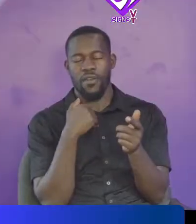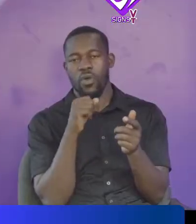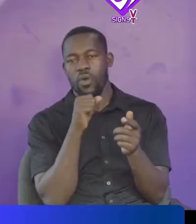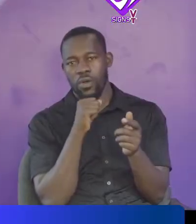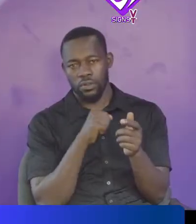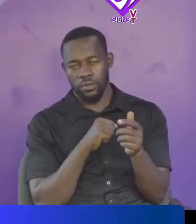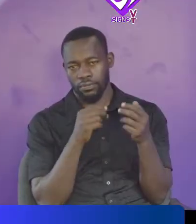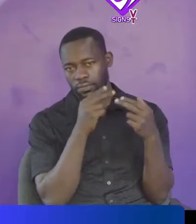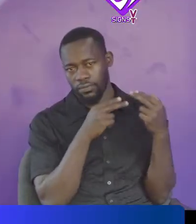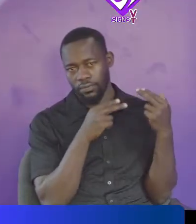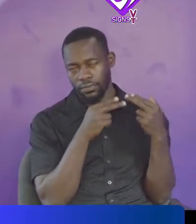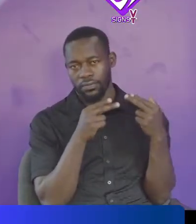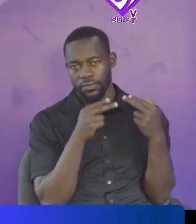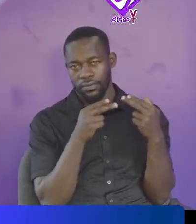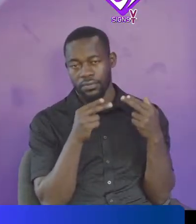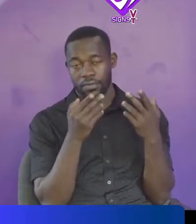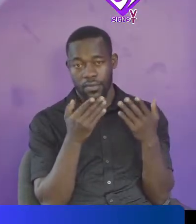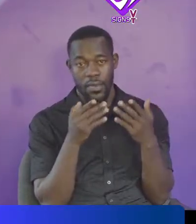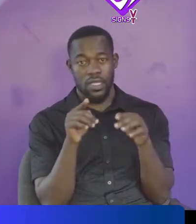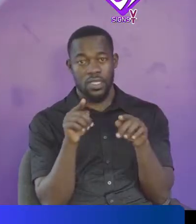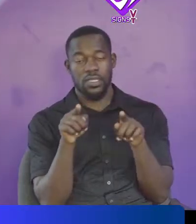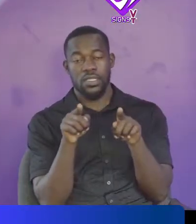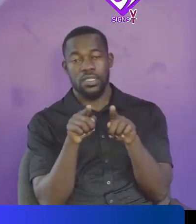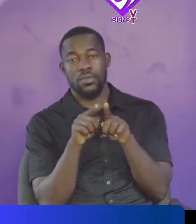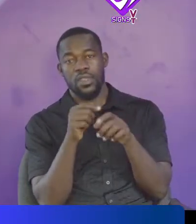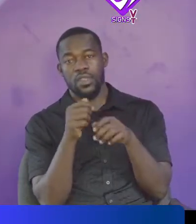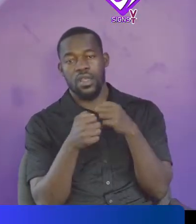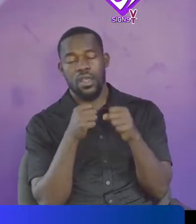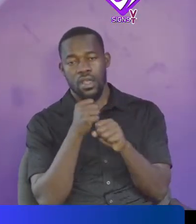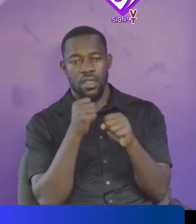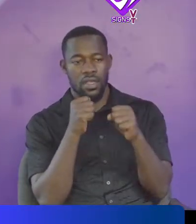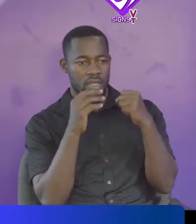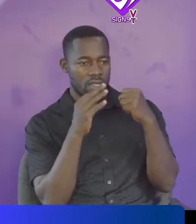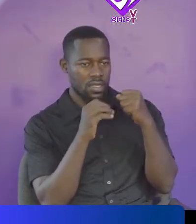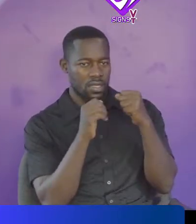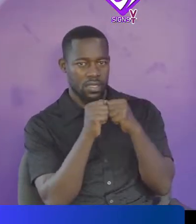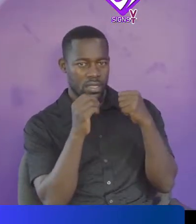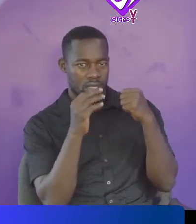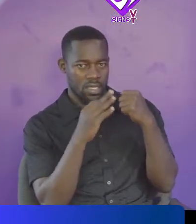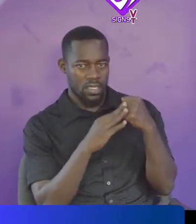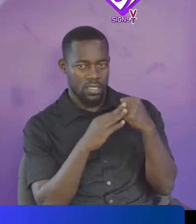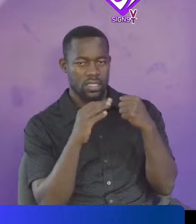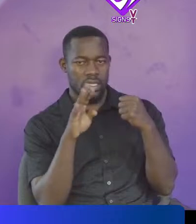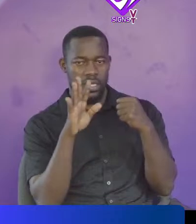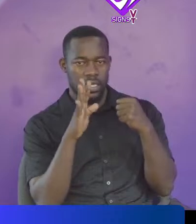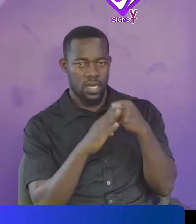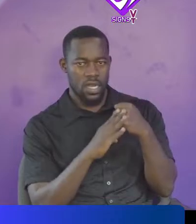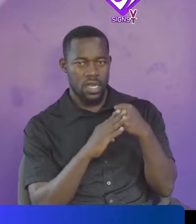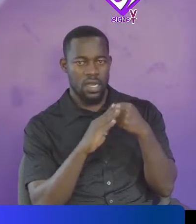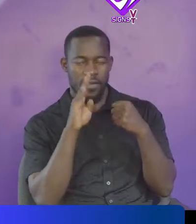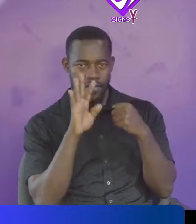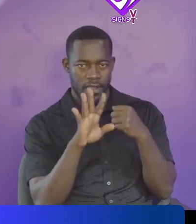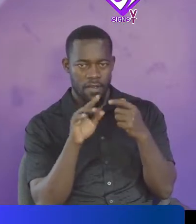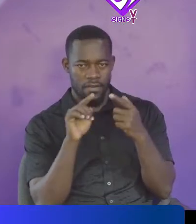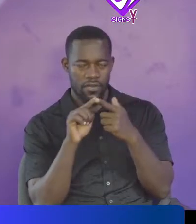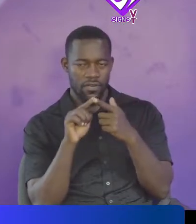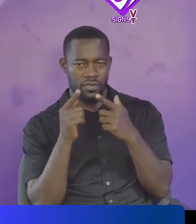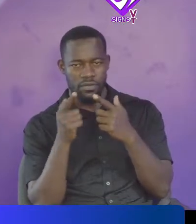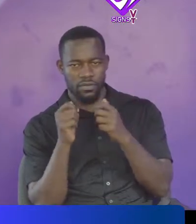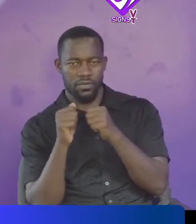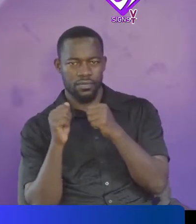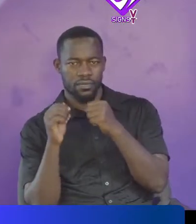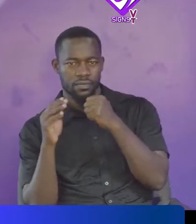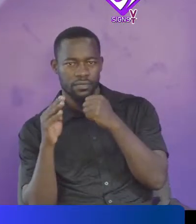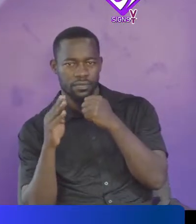history. If Kenya was under the British rule 1895 to about 1963, some of those collections are at the